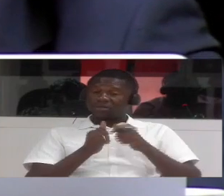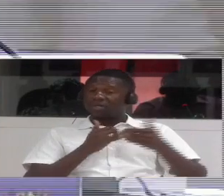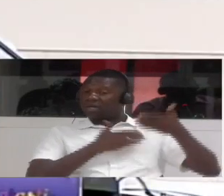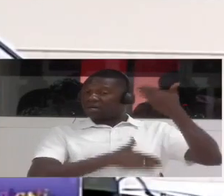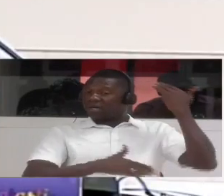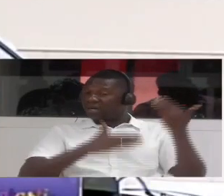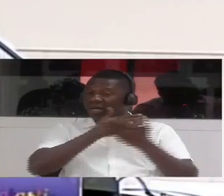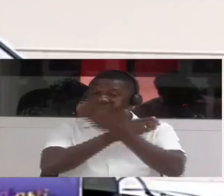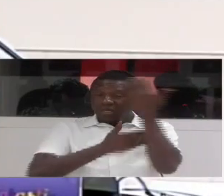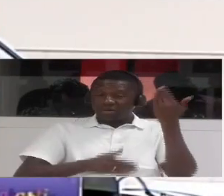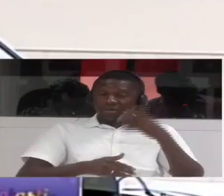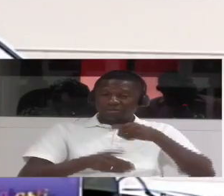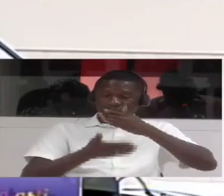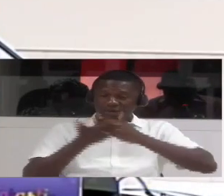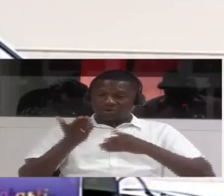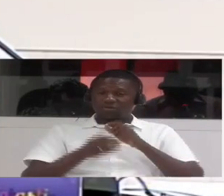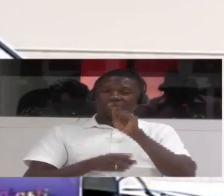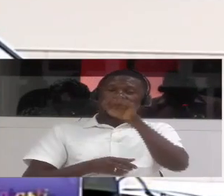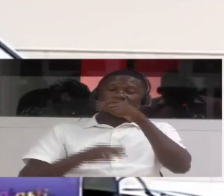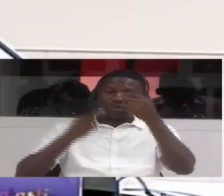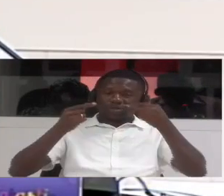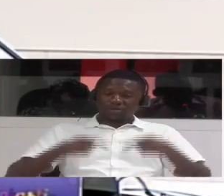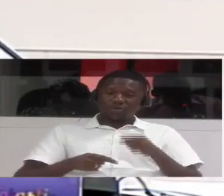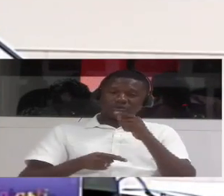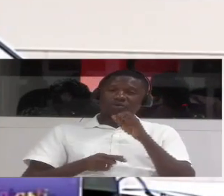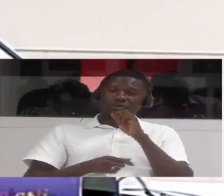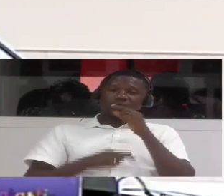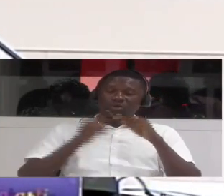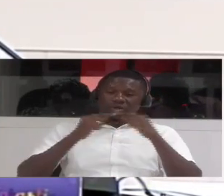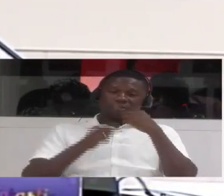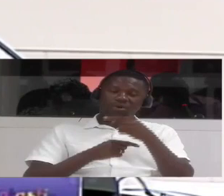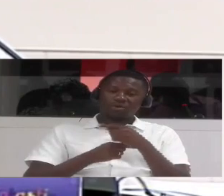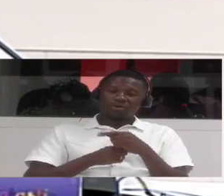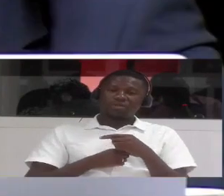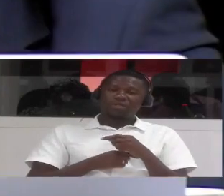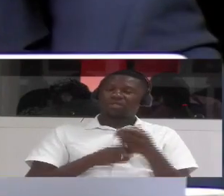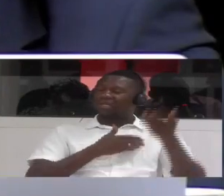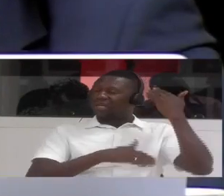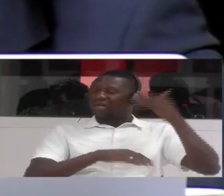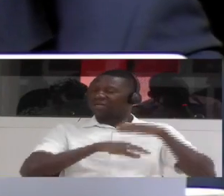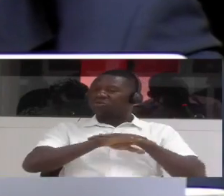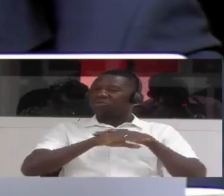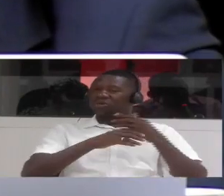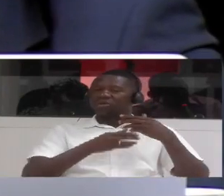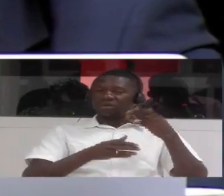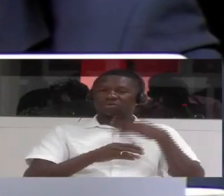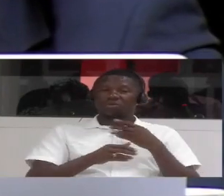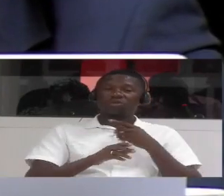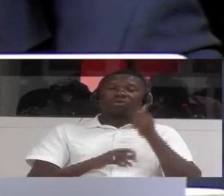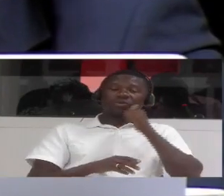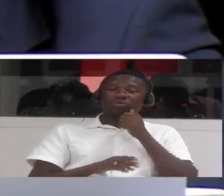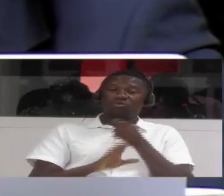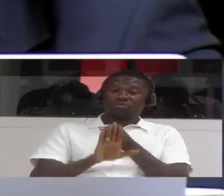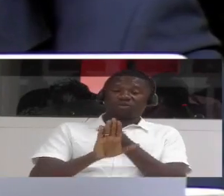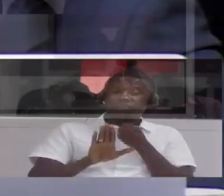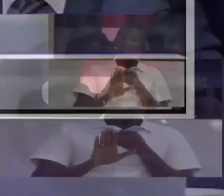testimony, you talk about a colonial ordinance that was used to prevent